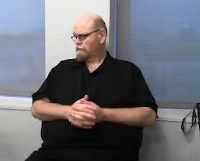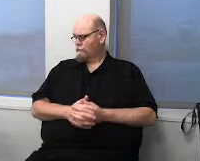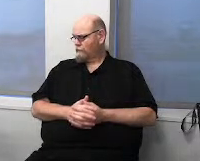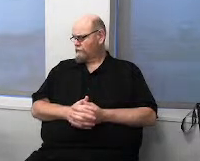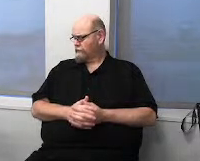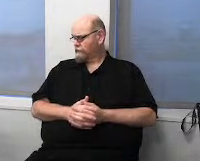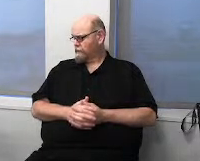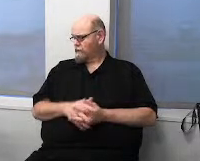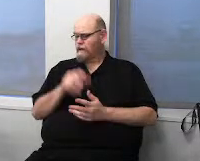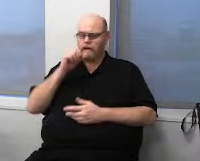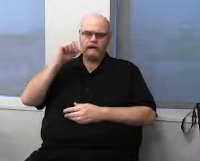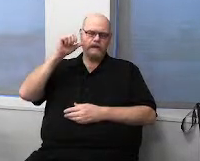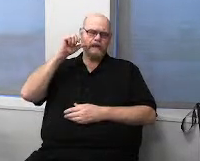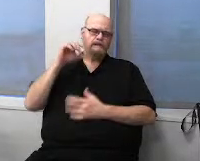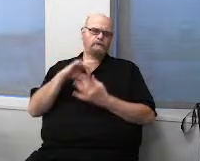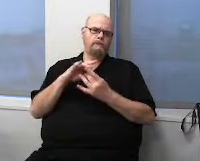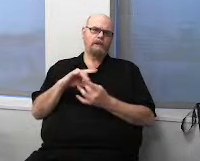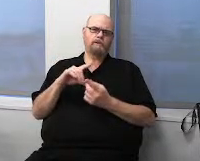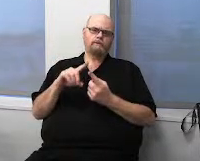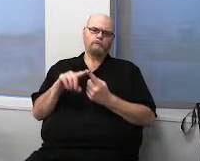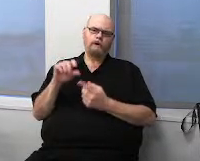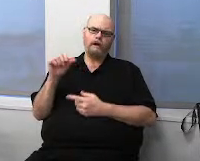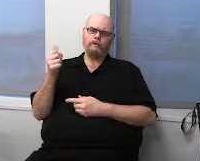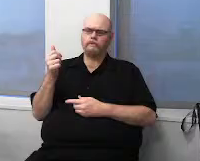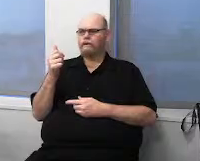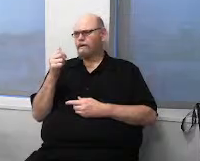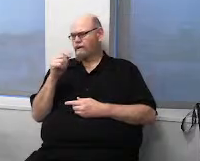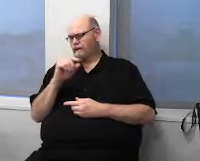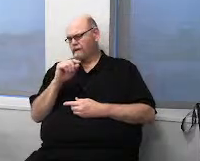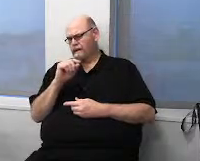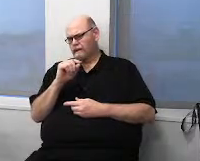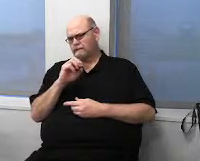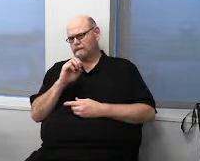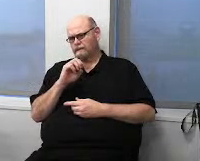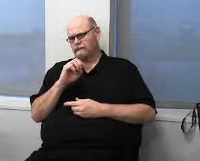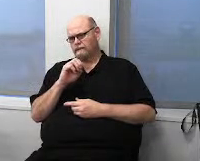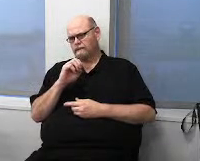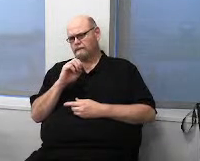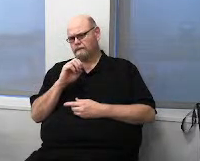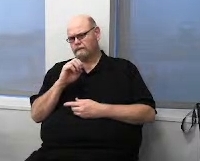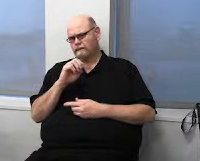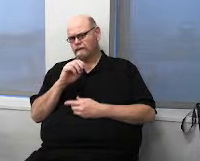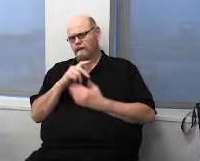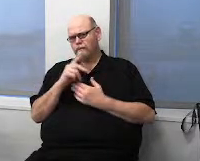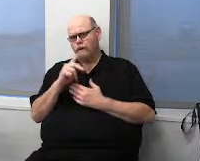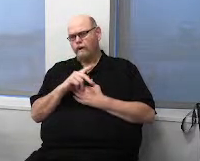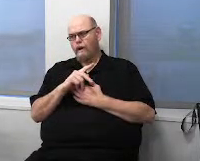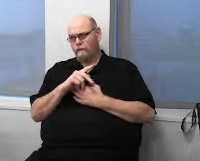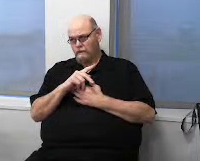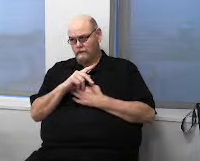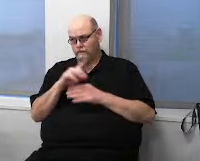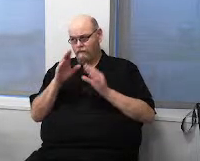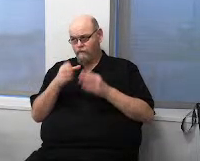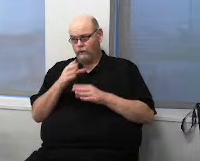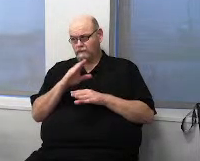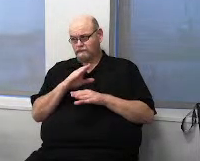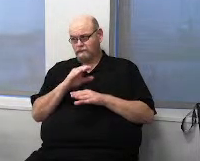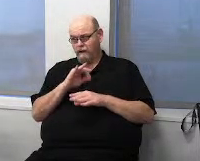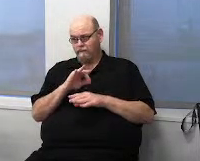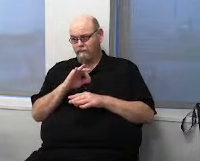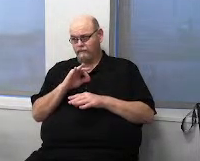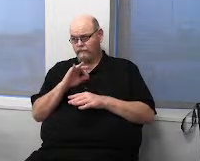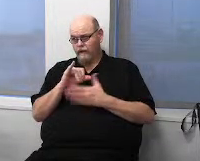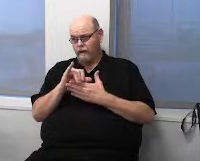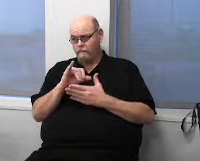And like we talked about yesterday with respect to other T programs, the focus of your NFC projects